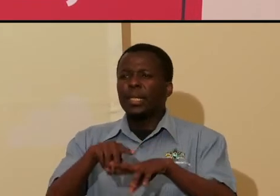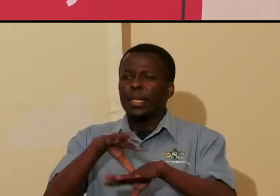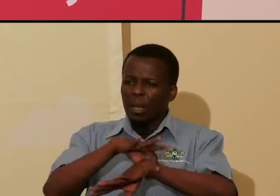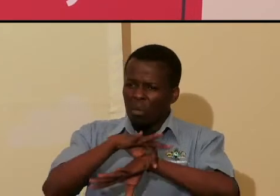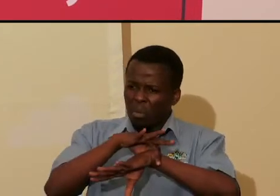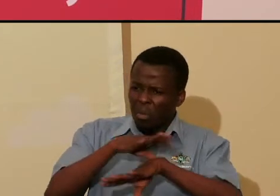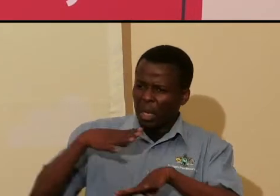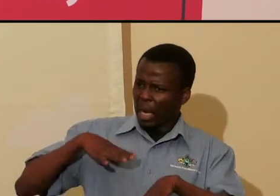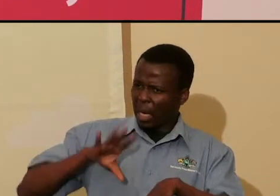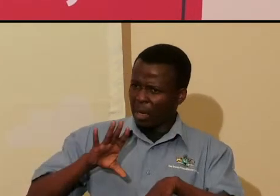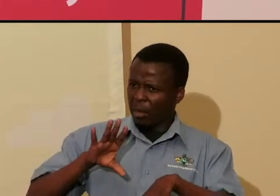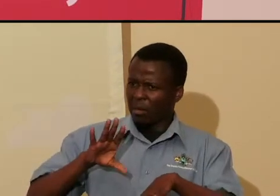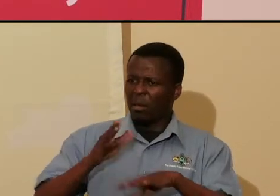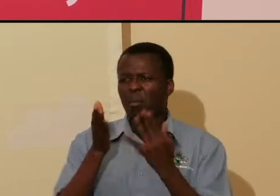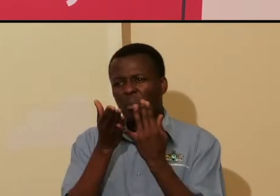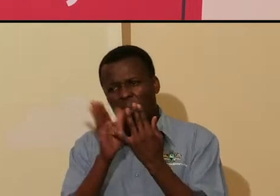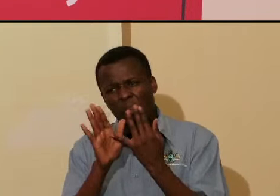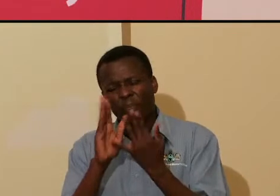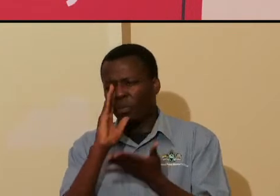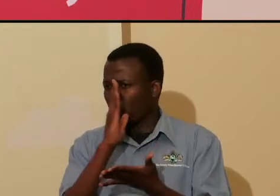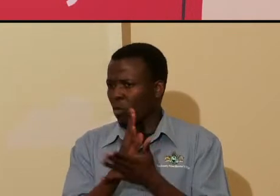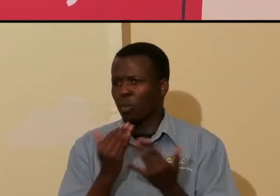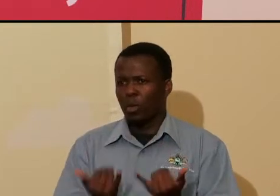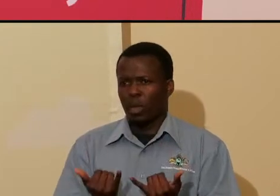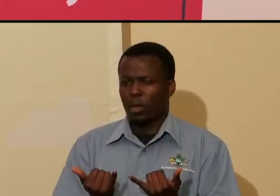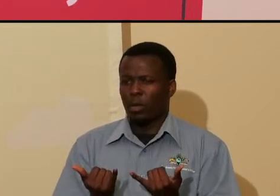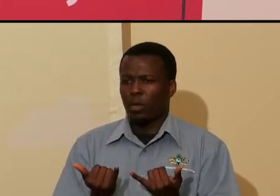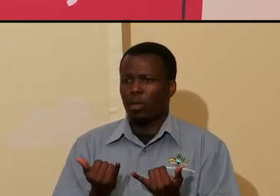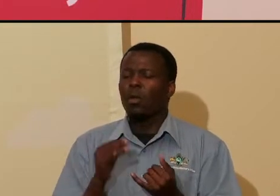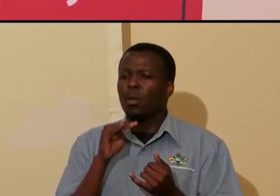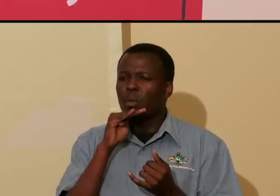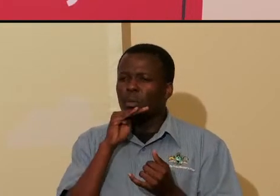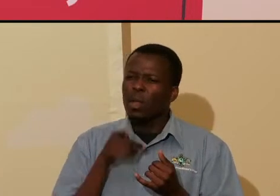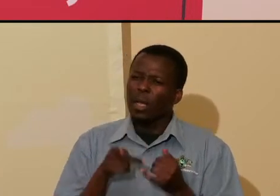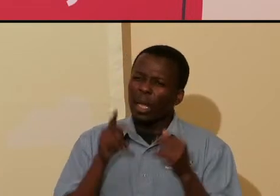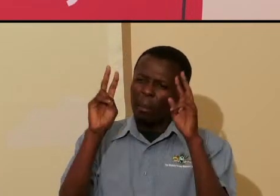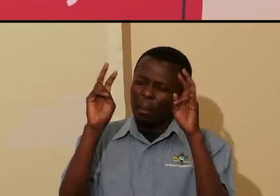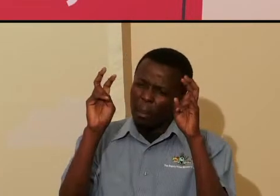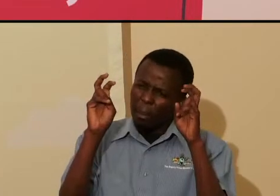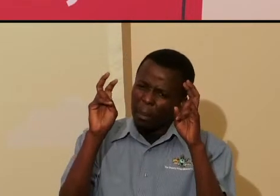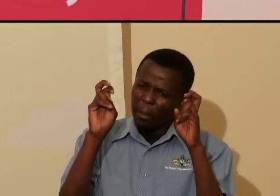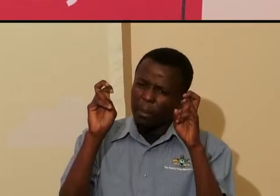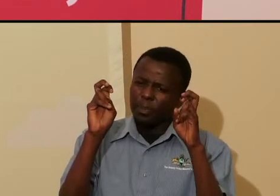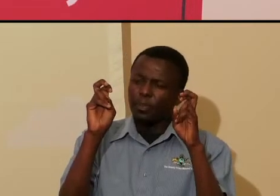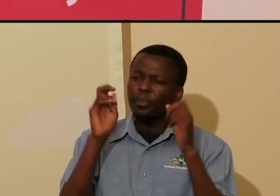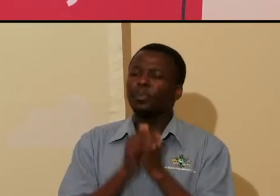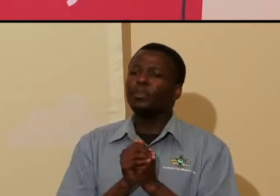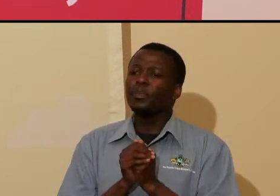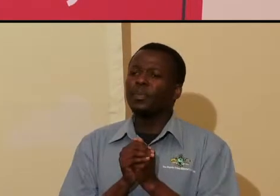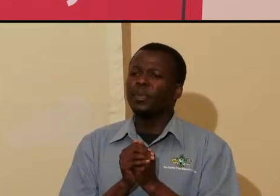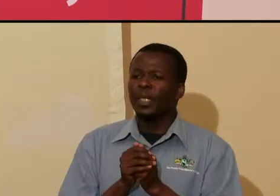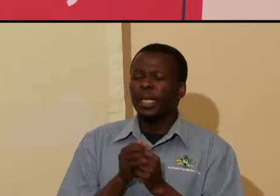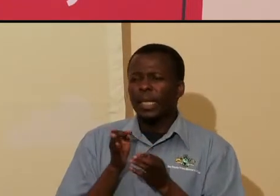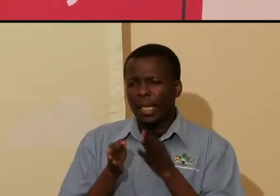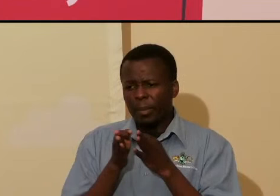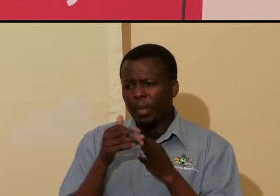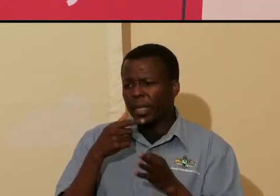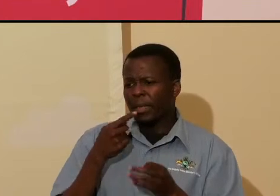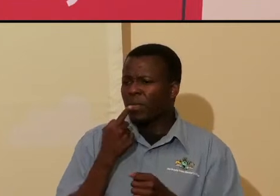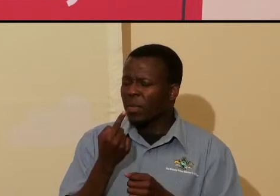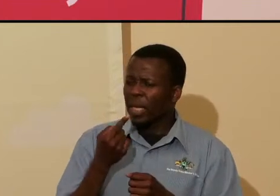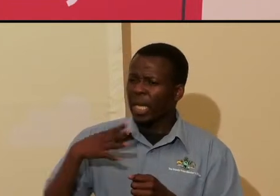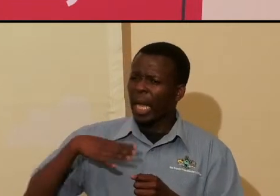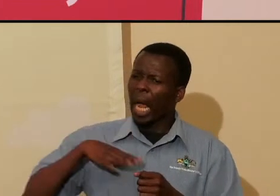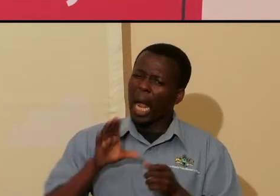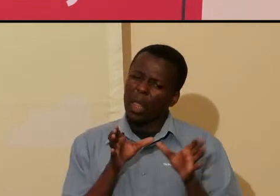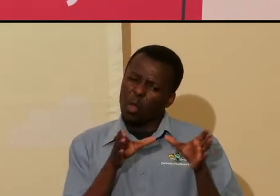people, because we also want, to include them, because we have seen that they are lagging behind in terms of